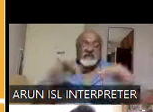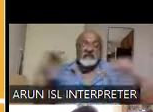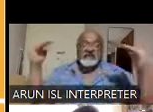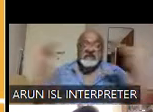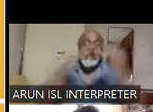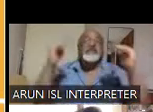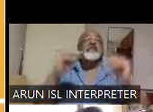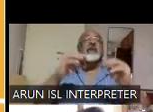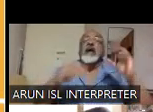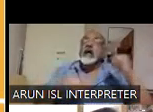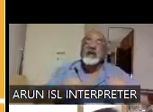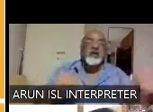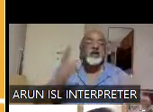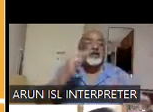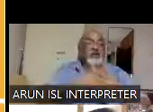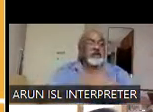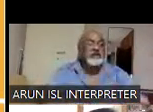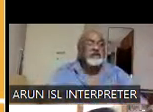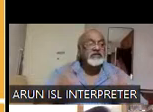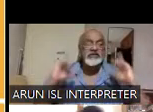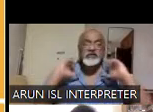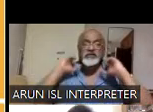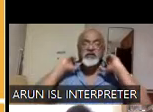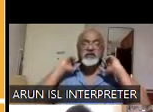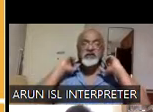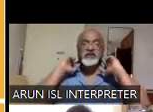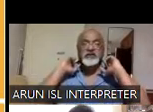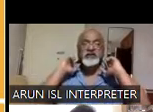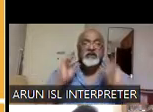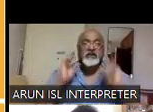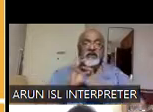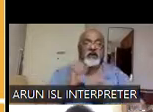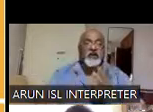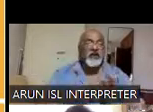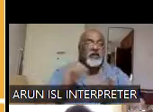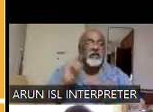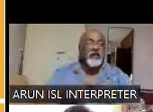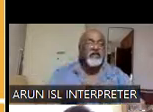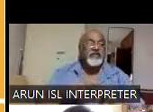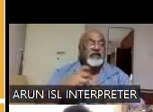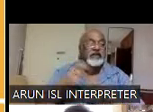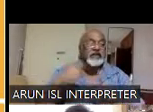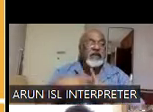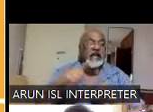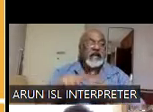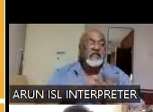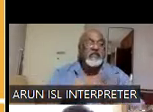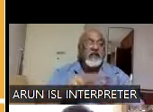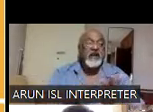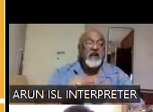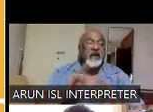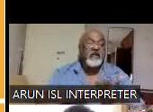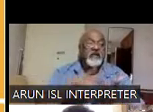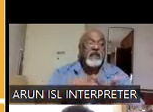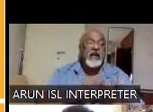people. Down there in short hair is Professor Ketna Mehta. She was the dean of a management